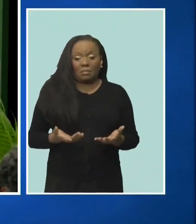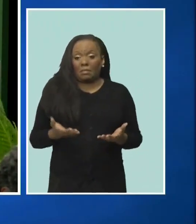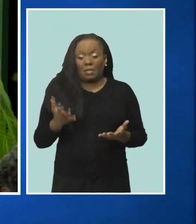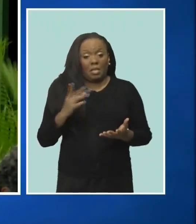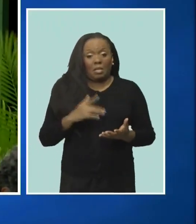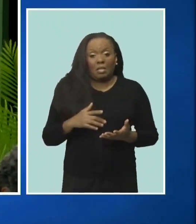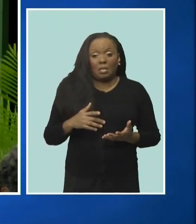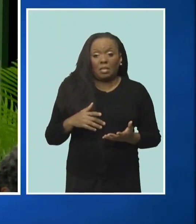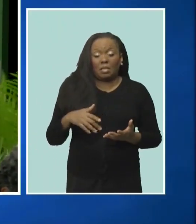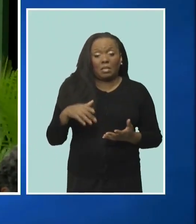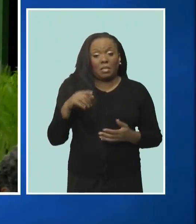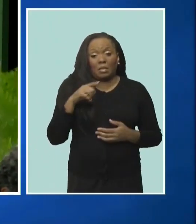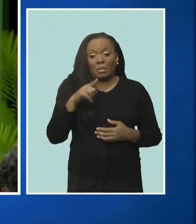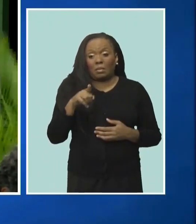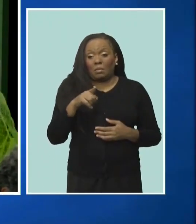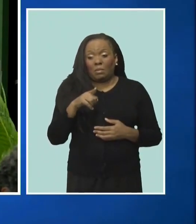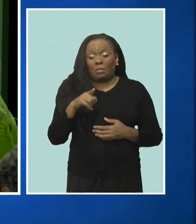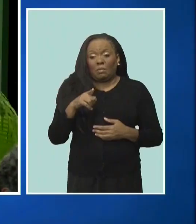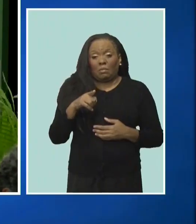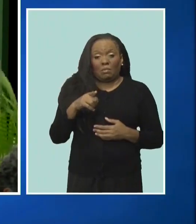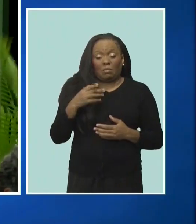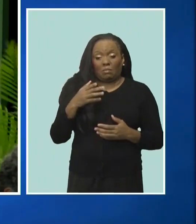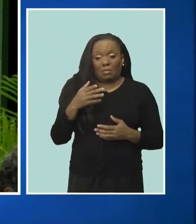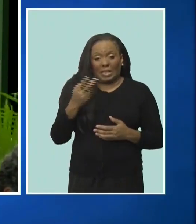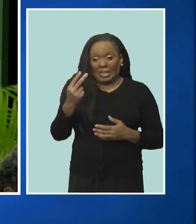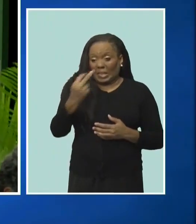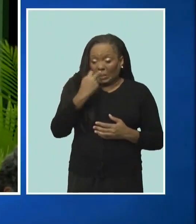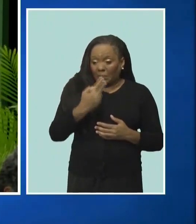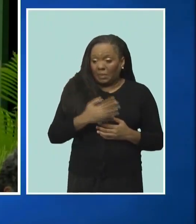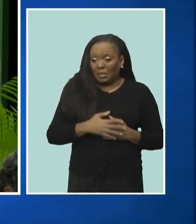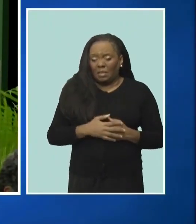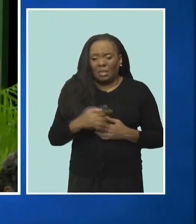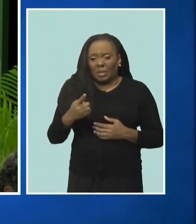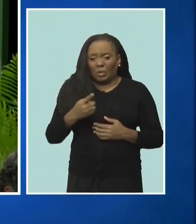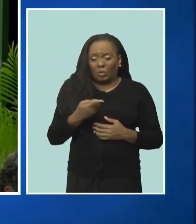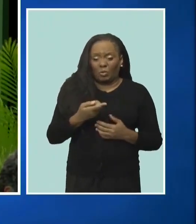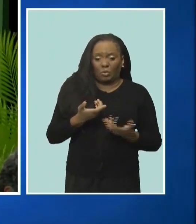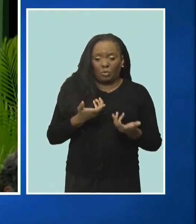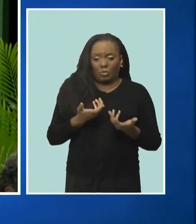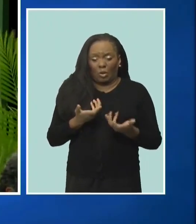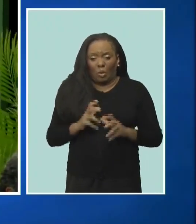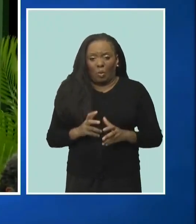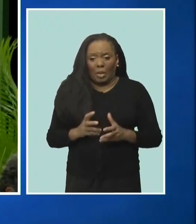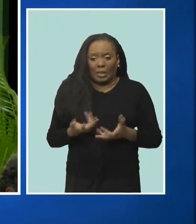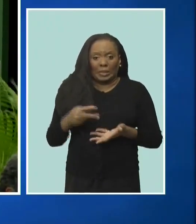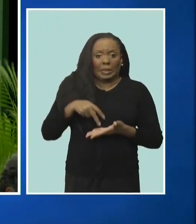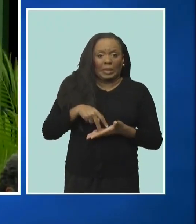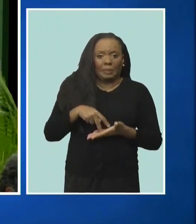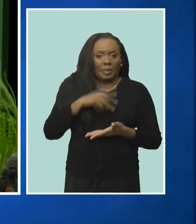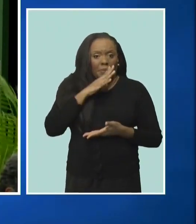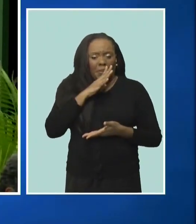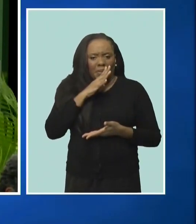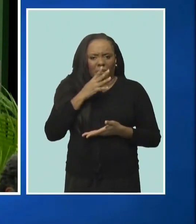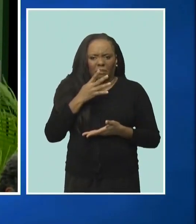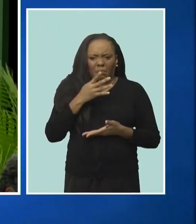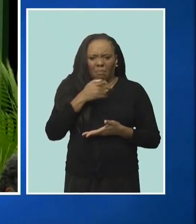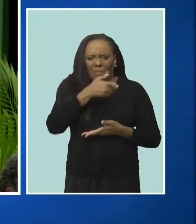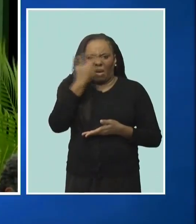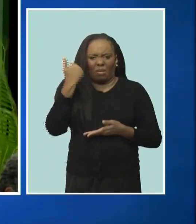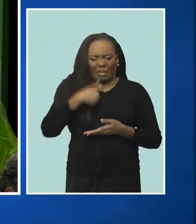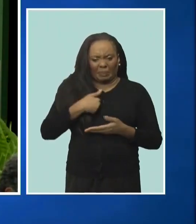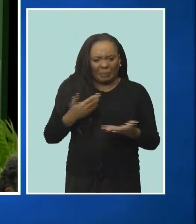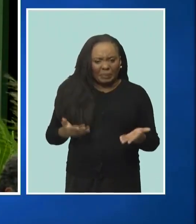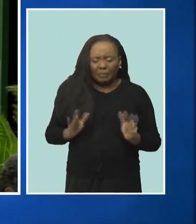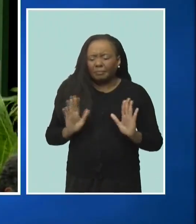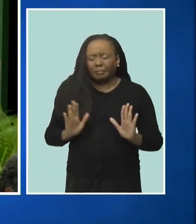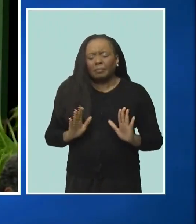are supporting the ideas and those things which we raise at the level of government. And I thank you for doing that